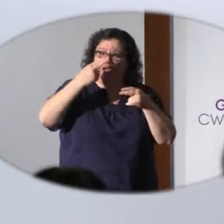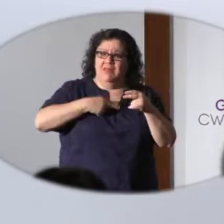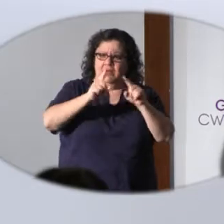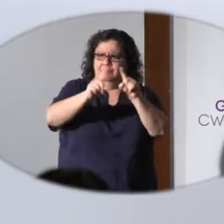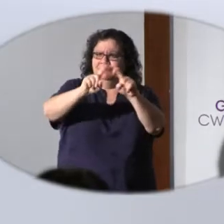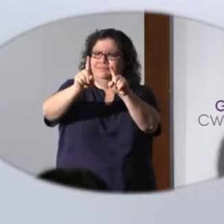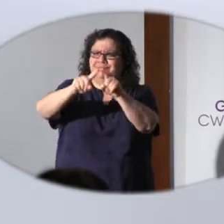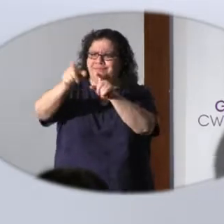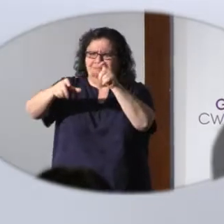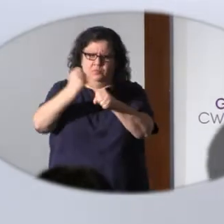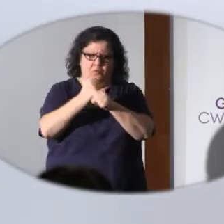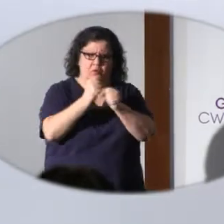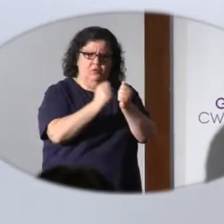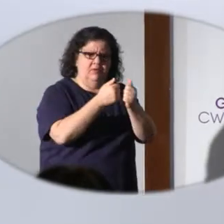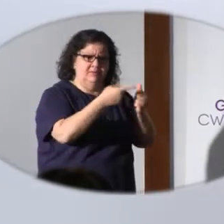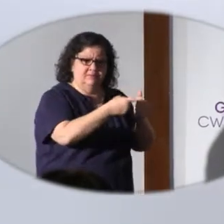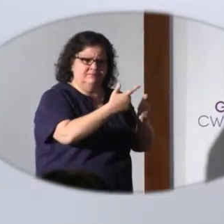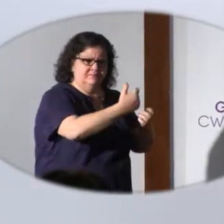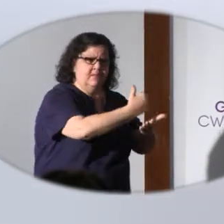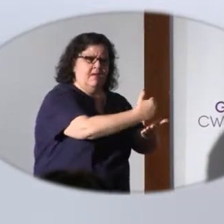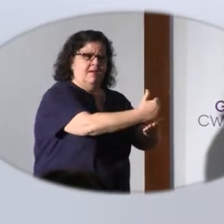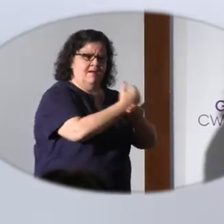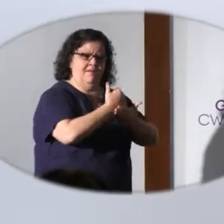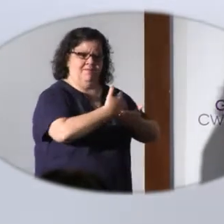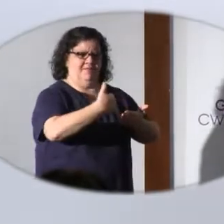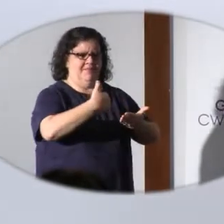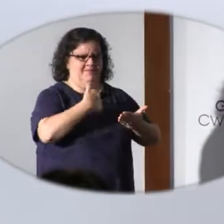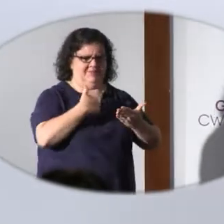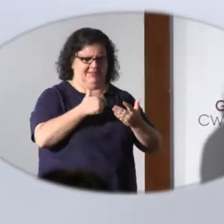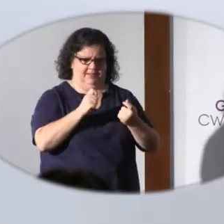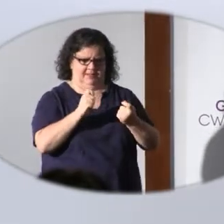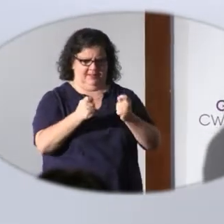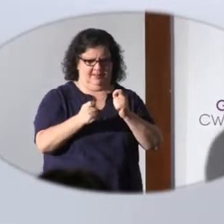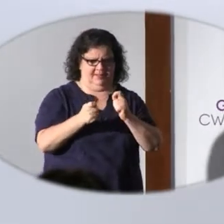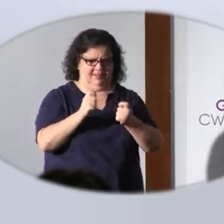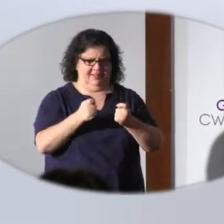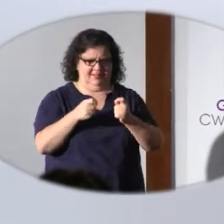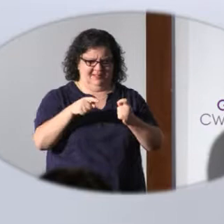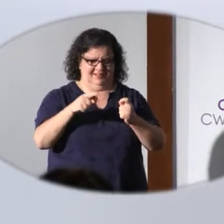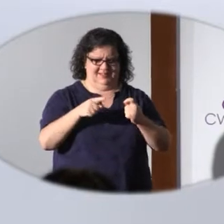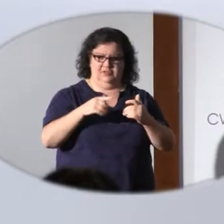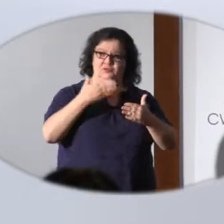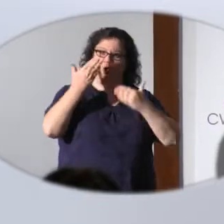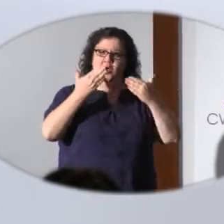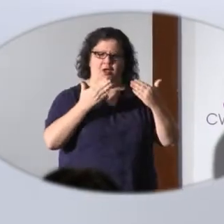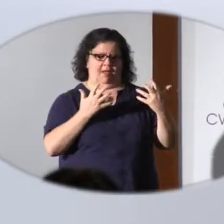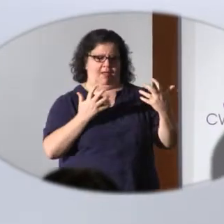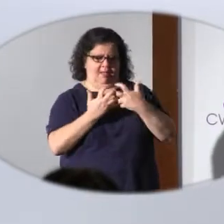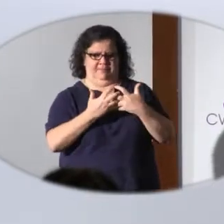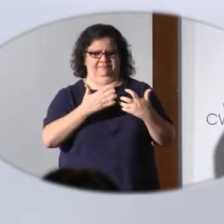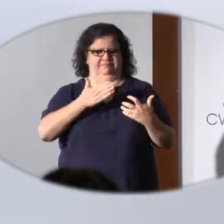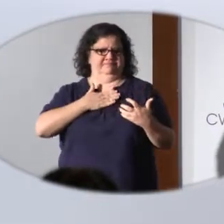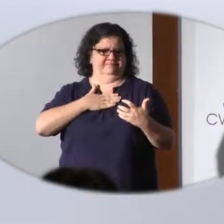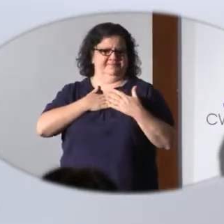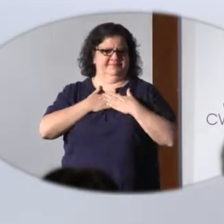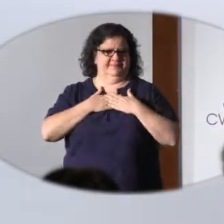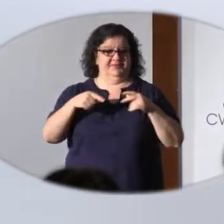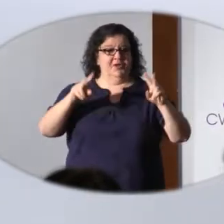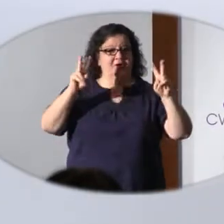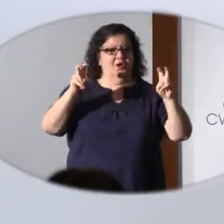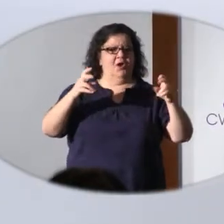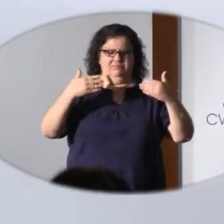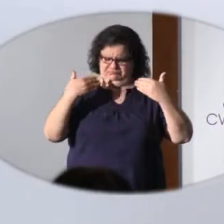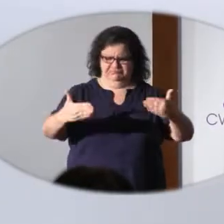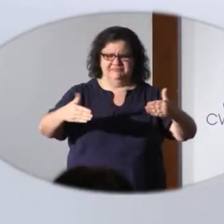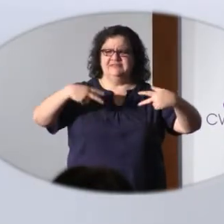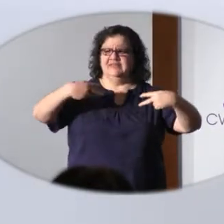me remake this song and make it kind of like my version. So here's Let's Dance, and I want you to dance.